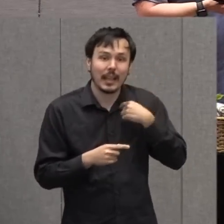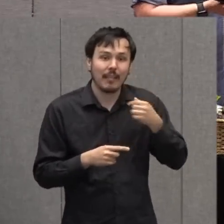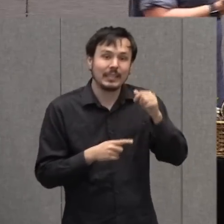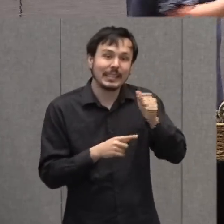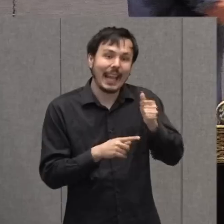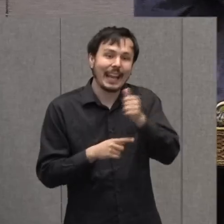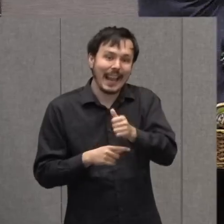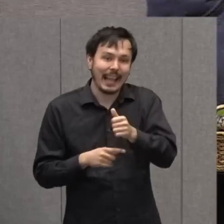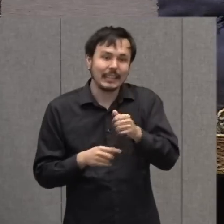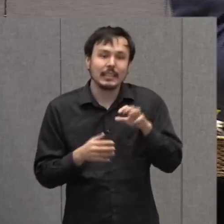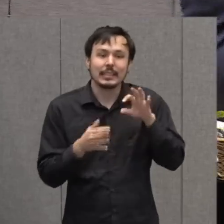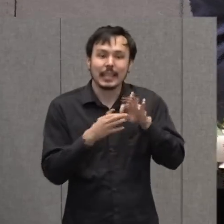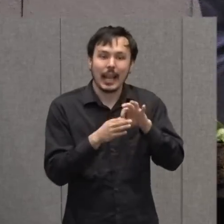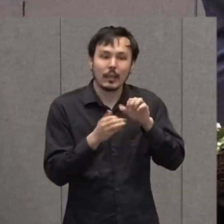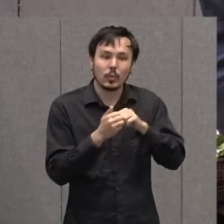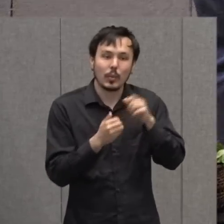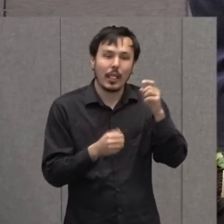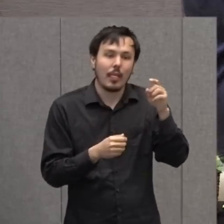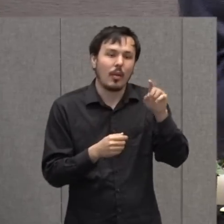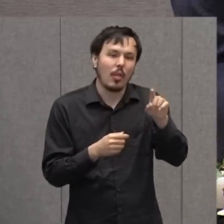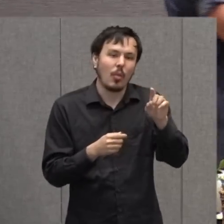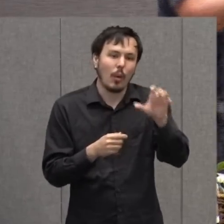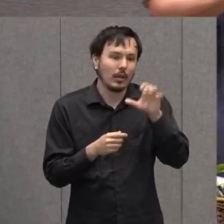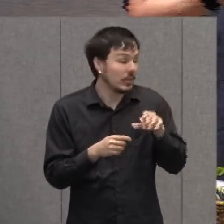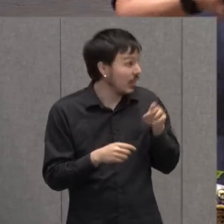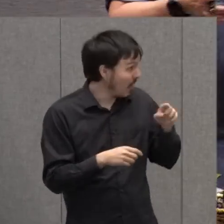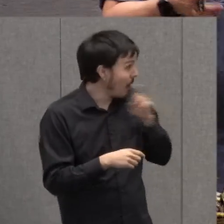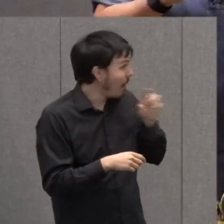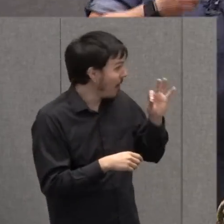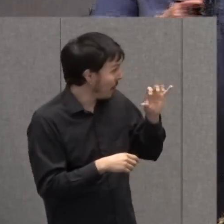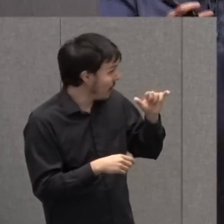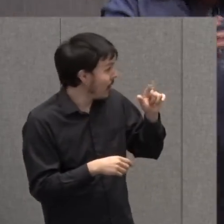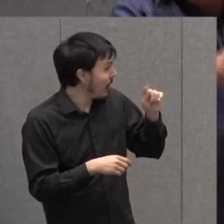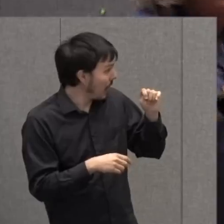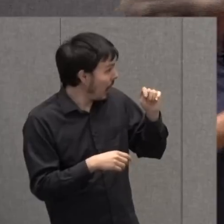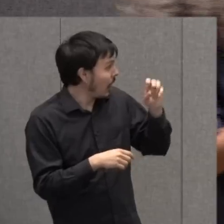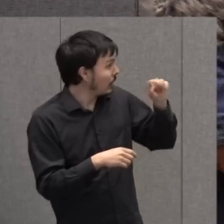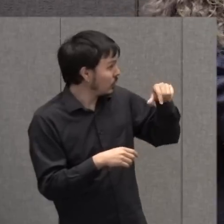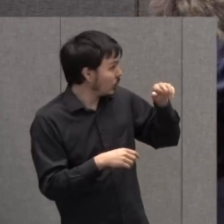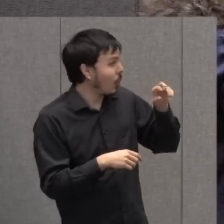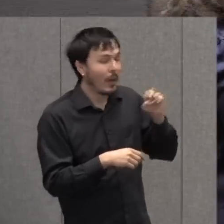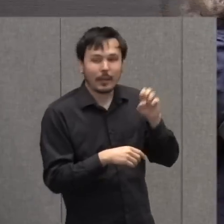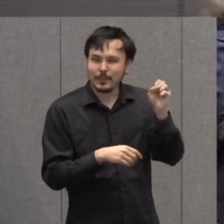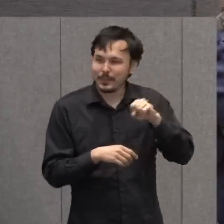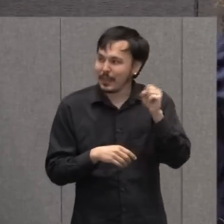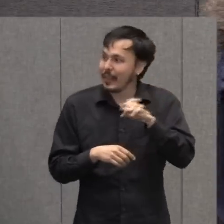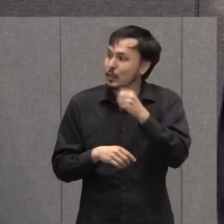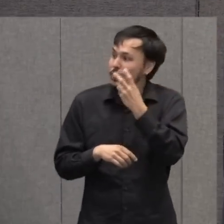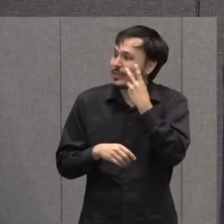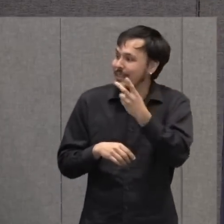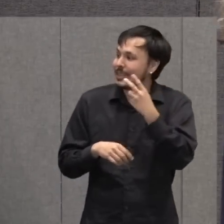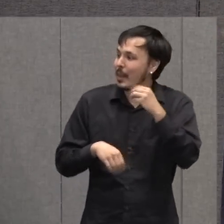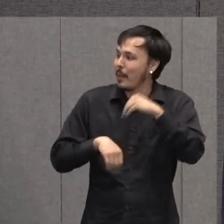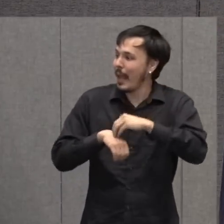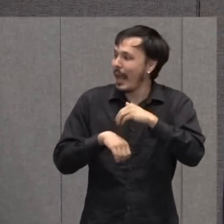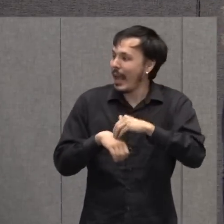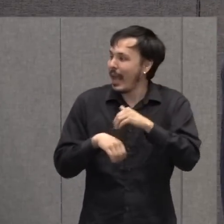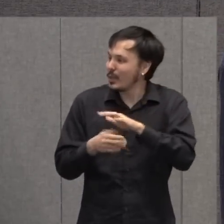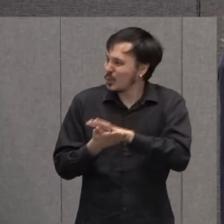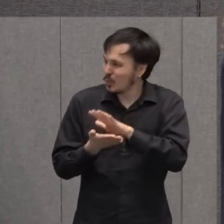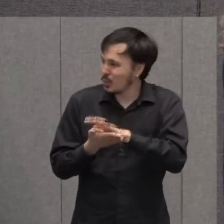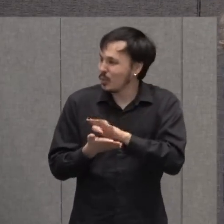100. So really, it's And like they're a flat square. Yes, they're a flat square if you've seen them at your house. Or I mean at school, in your I bet classroom. you have.